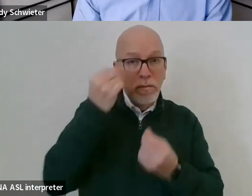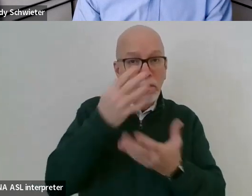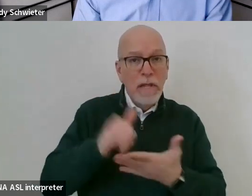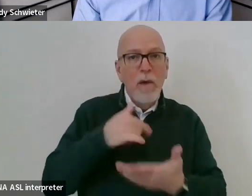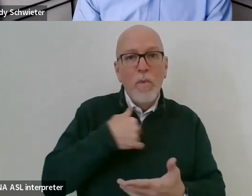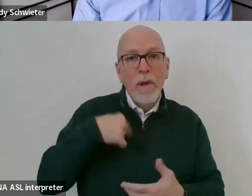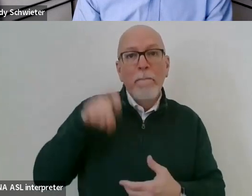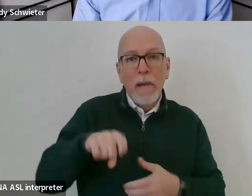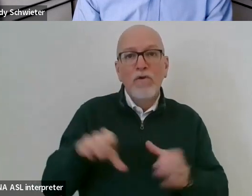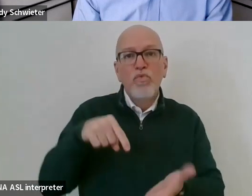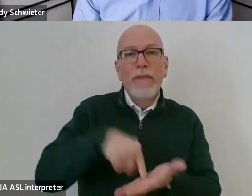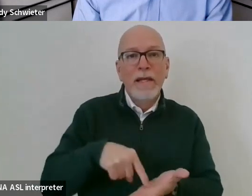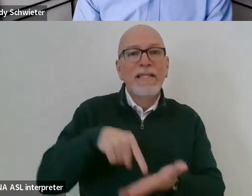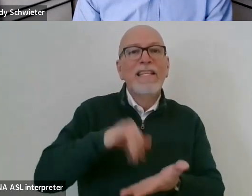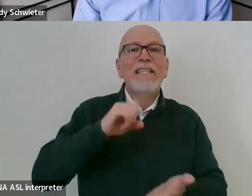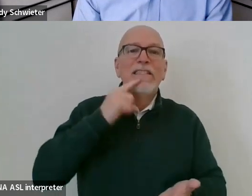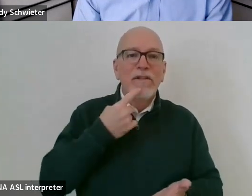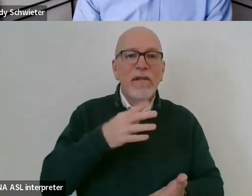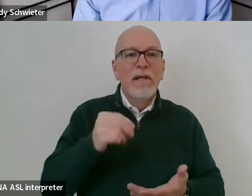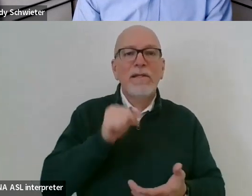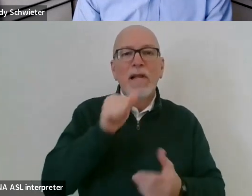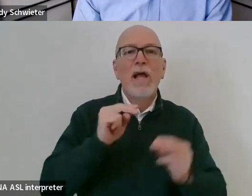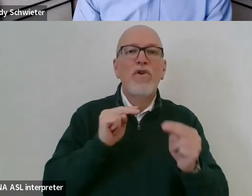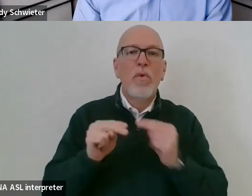this. This is serious and is non-negotiable.